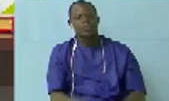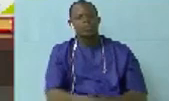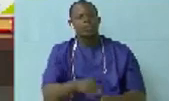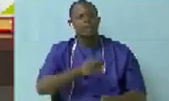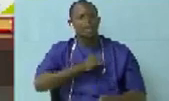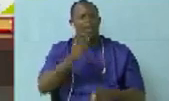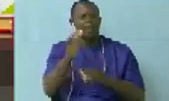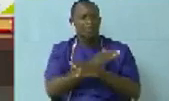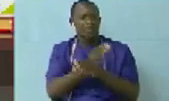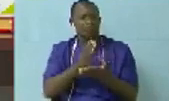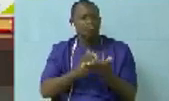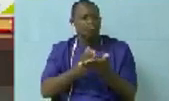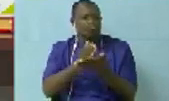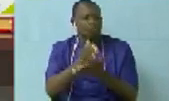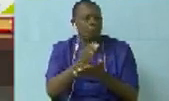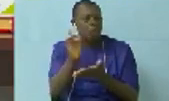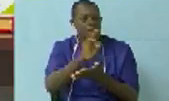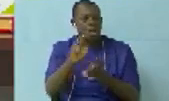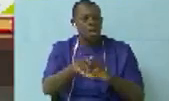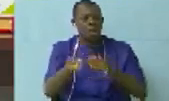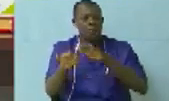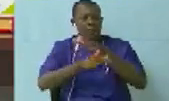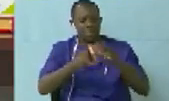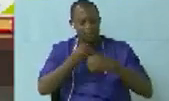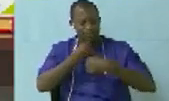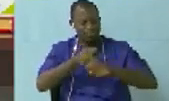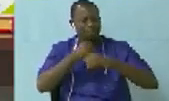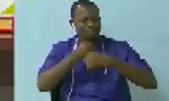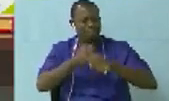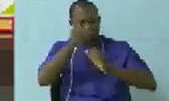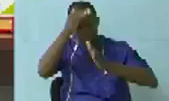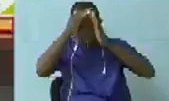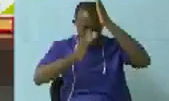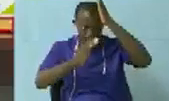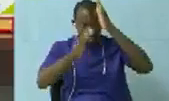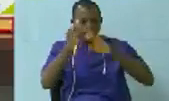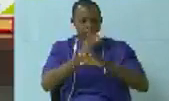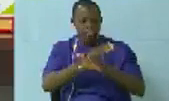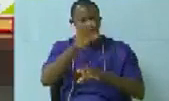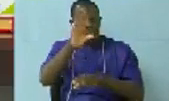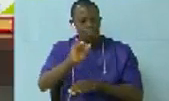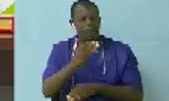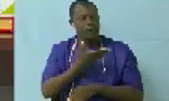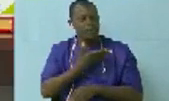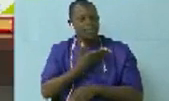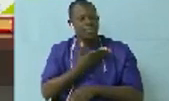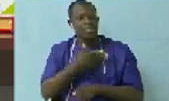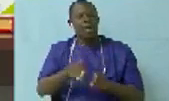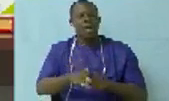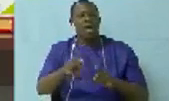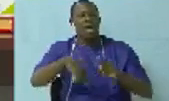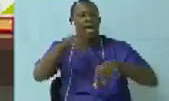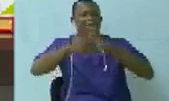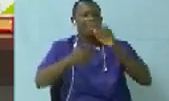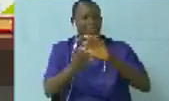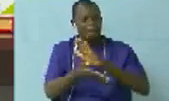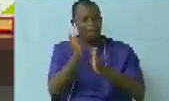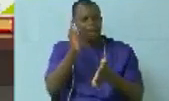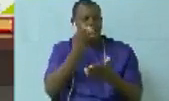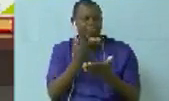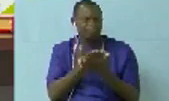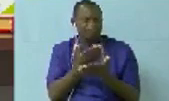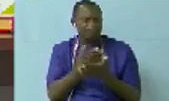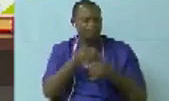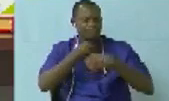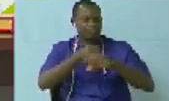basic military training. Na sojaria dundal karamo ke. After passing out, I was posted